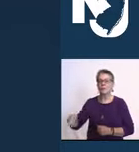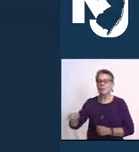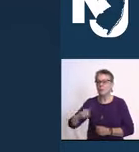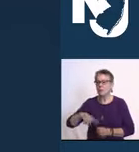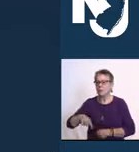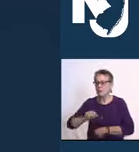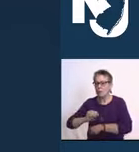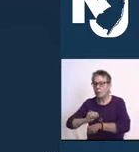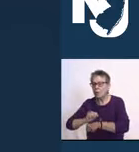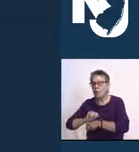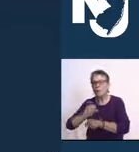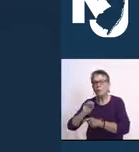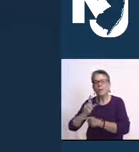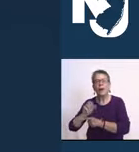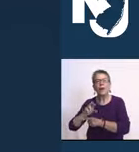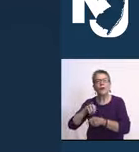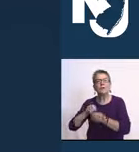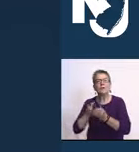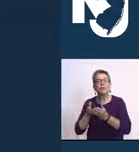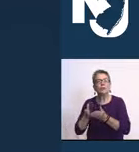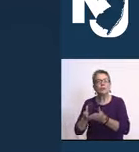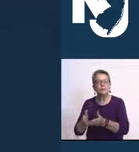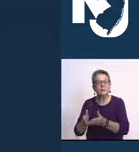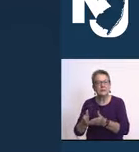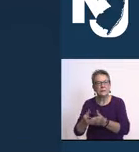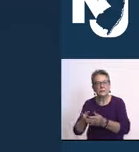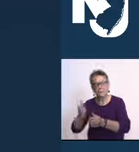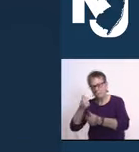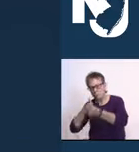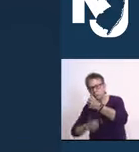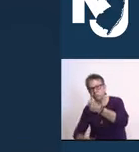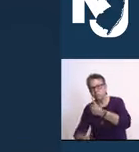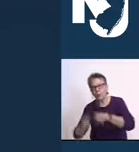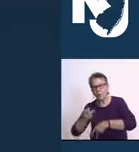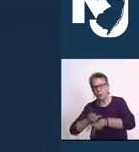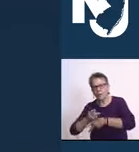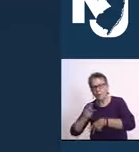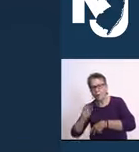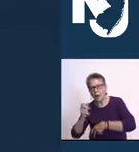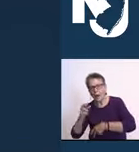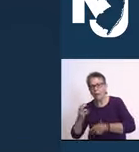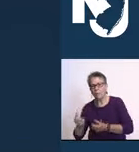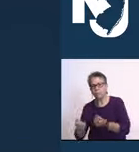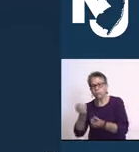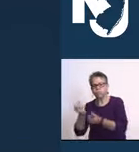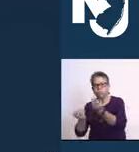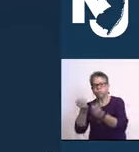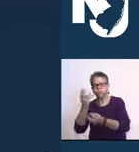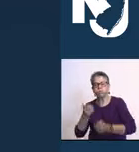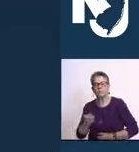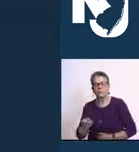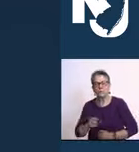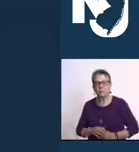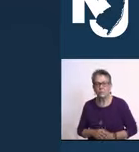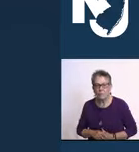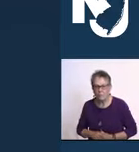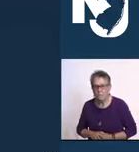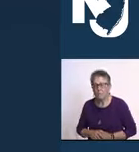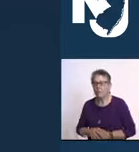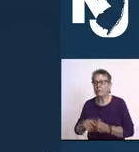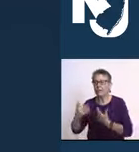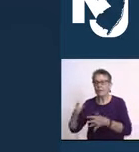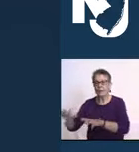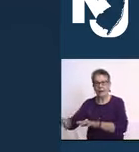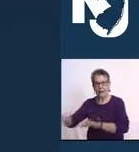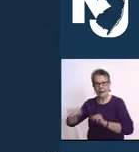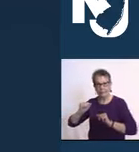carriers, the USS Yorktown and the USS Intrepid. After returning to civilian life, he drove a New York City